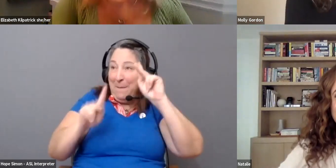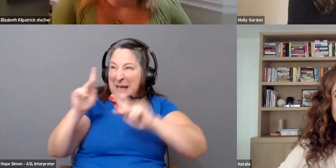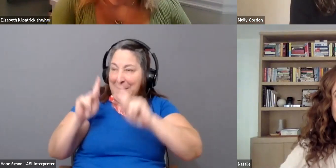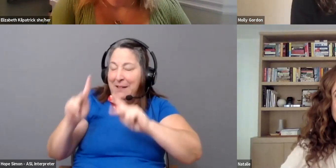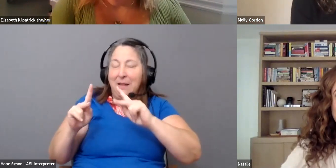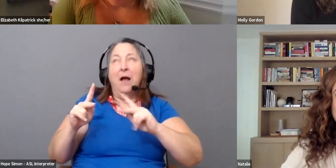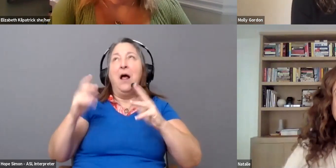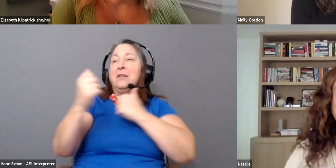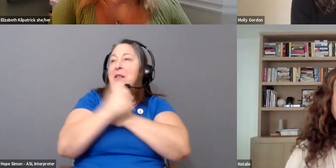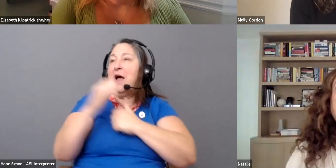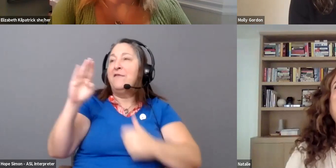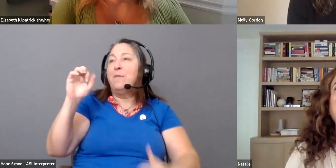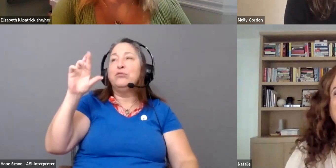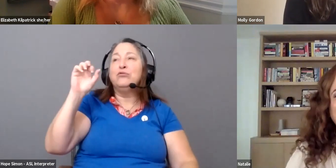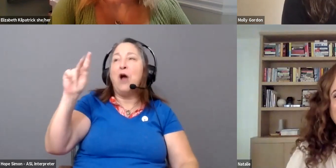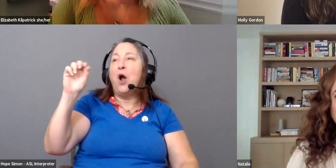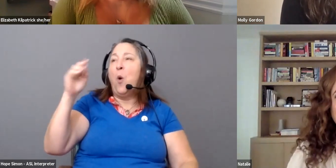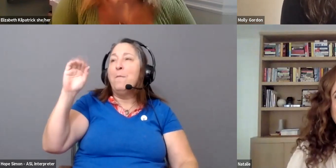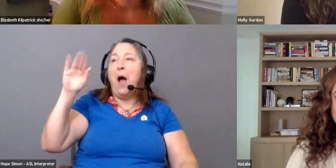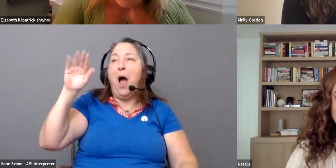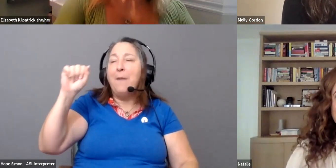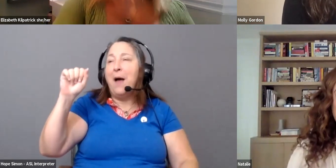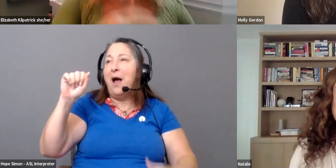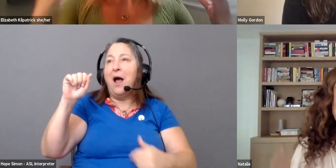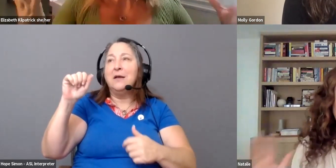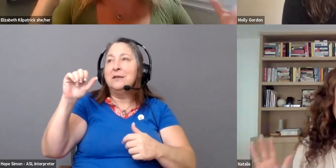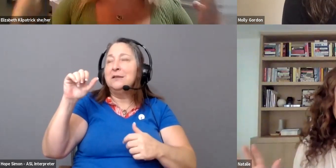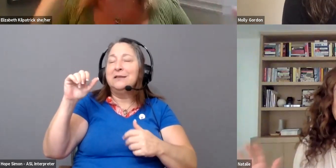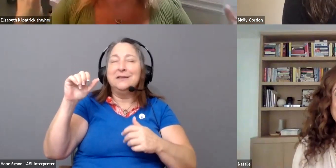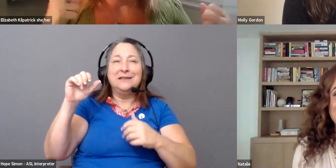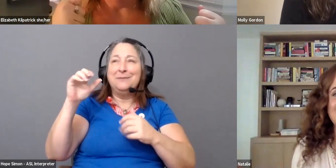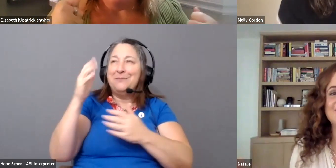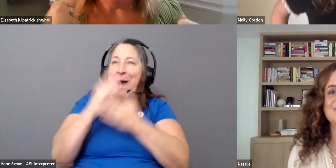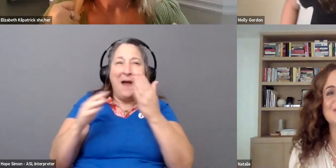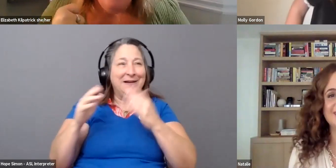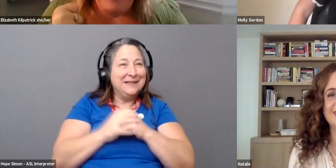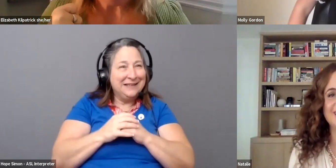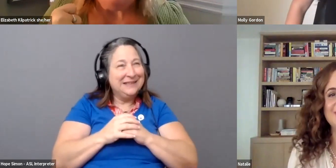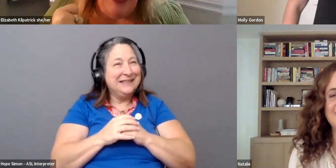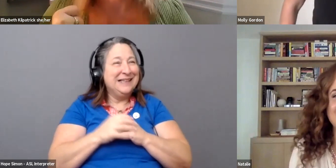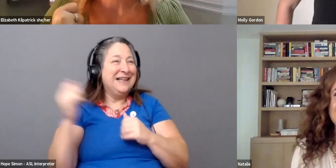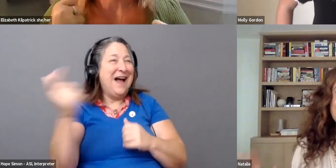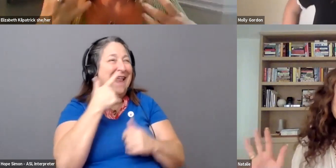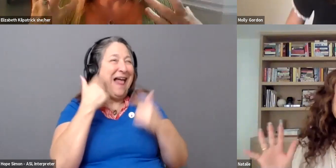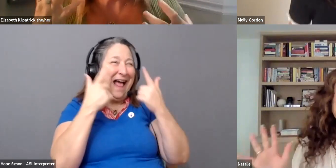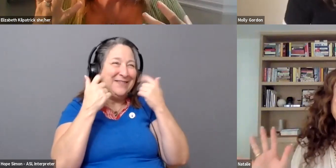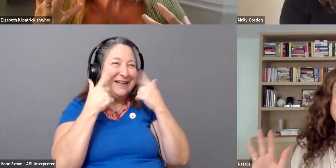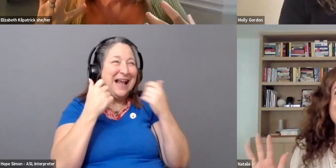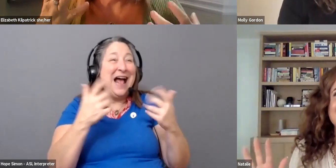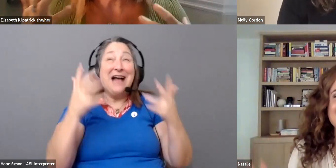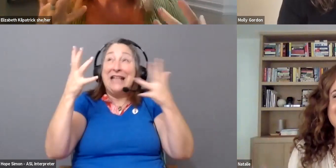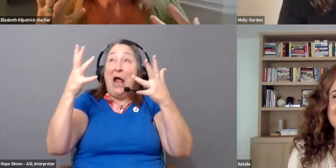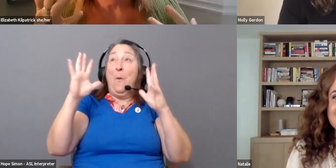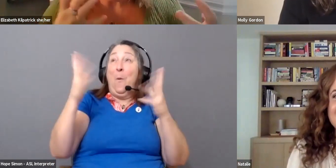Love the Barack Obama one. Love the. She's like, wait, did they right now? I'm sorry. Right? I was like,